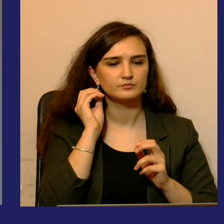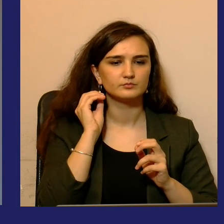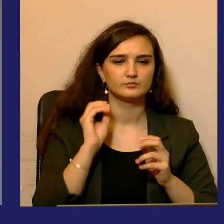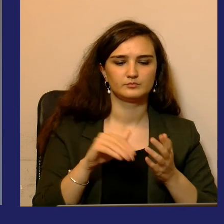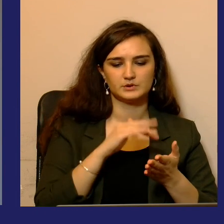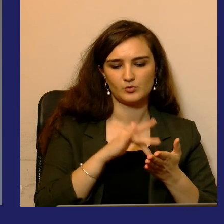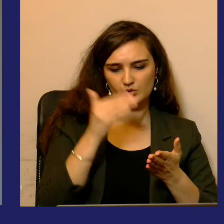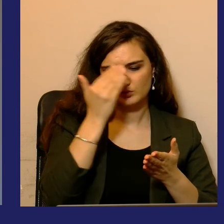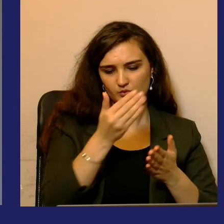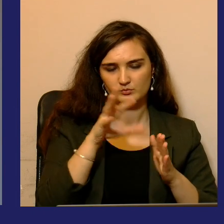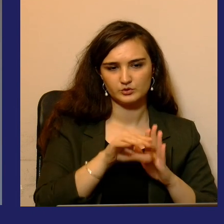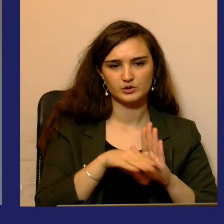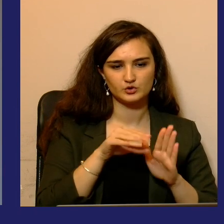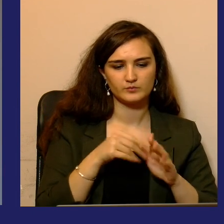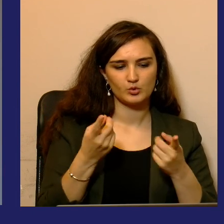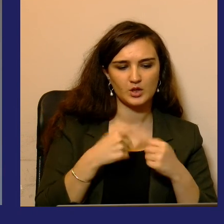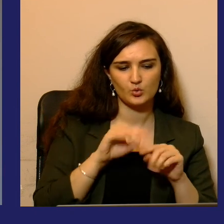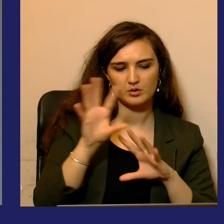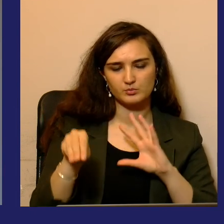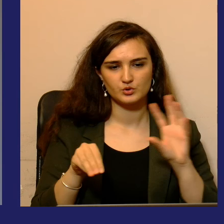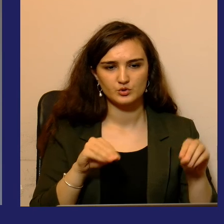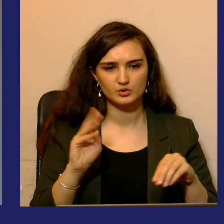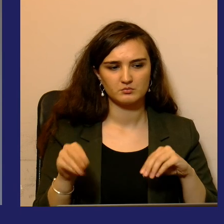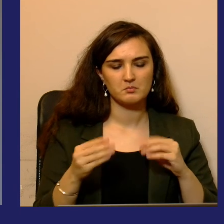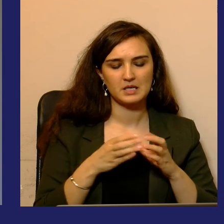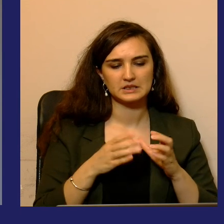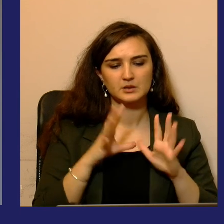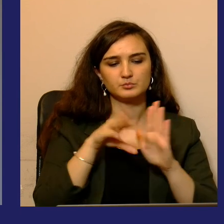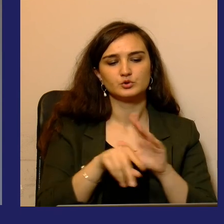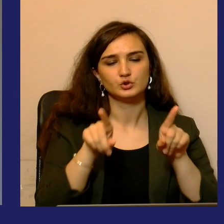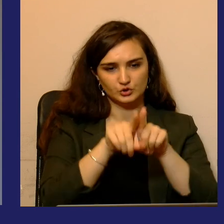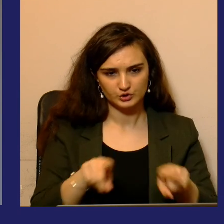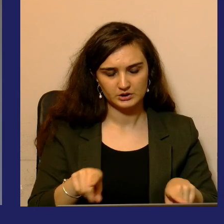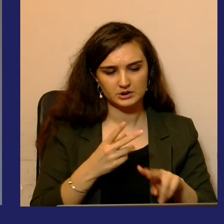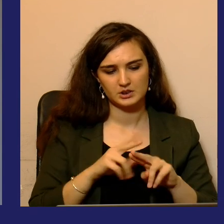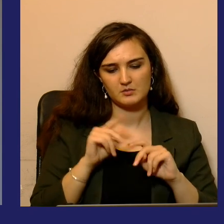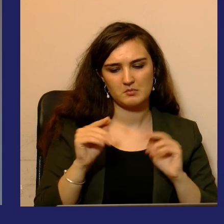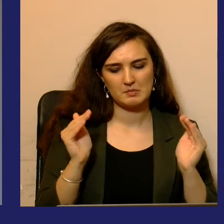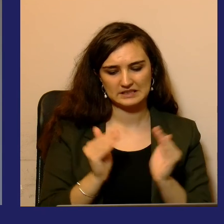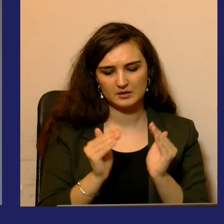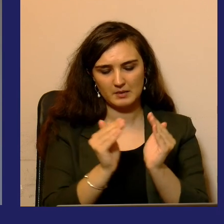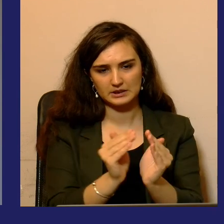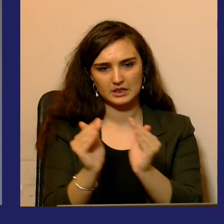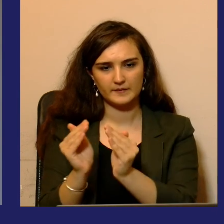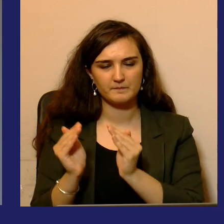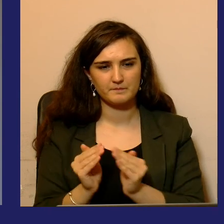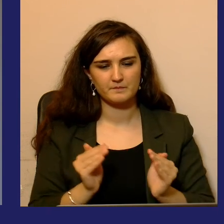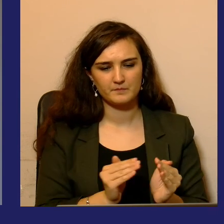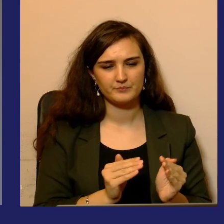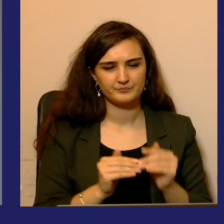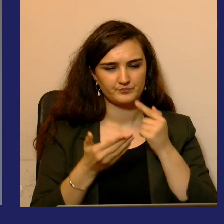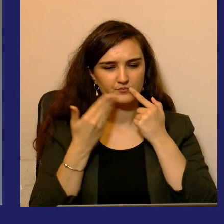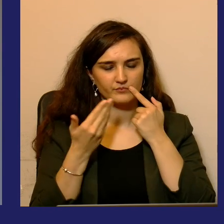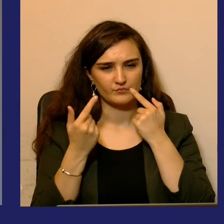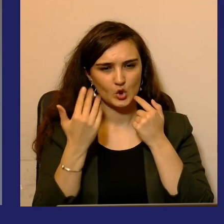institutions, perhaps eventually the parties. And I think you need almost this domino effect. So once you